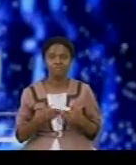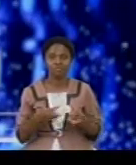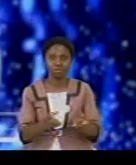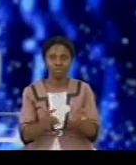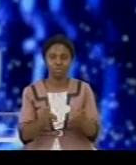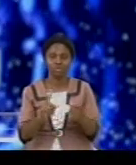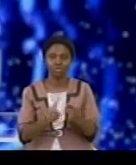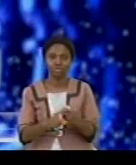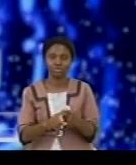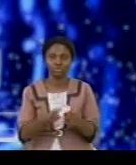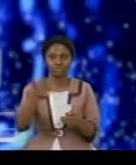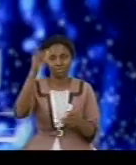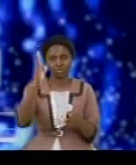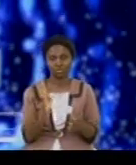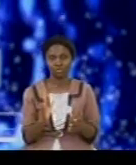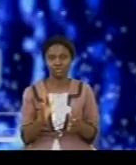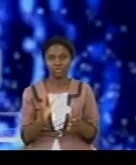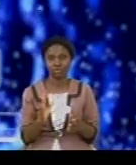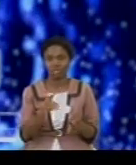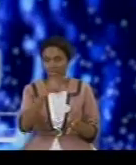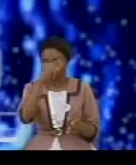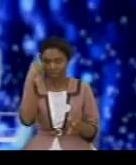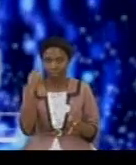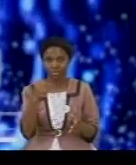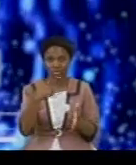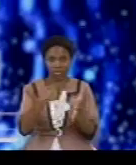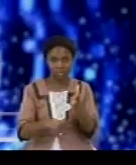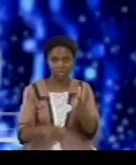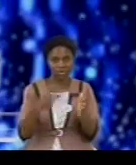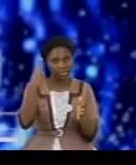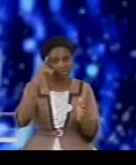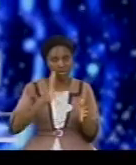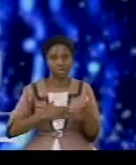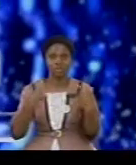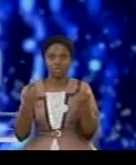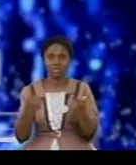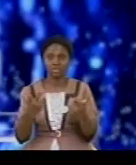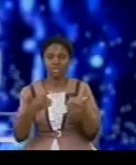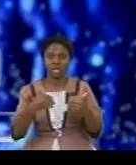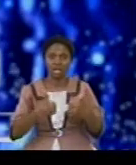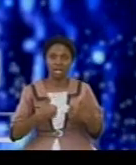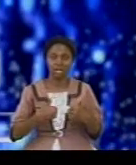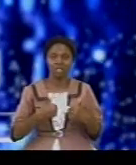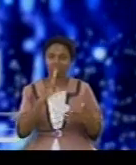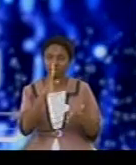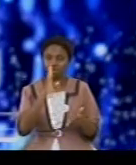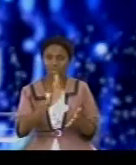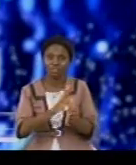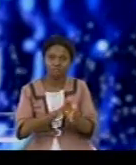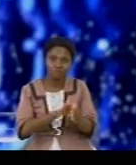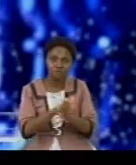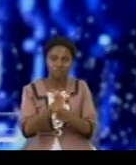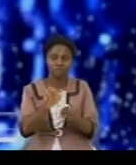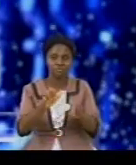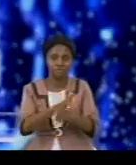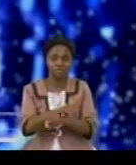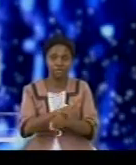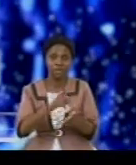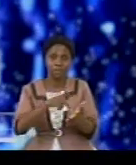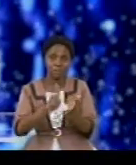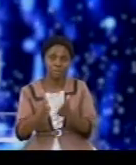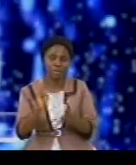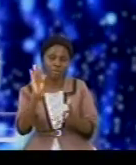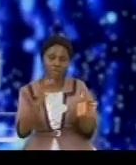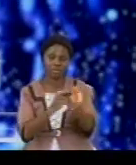been fully paid, has been fully met in the Lord Jesus Christ. And in Romans chapter 5, verse 10, still on this issue